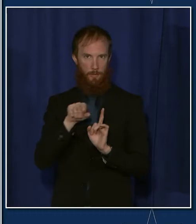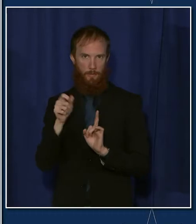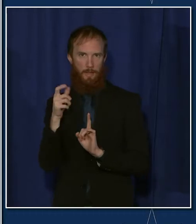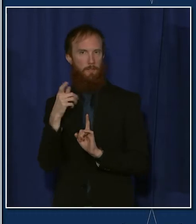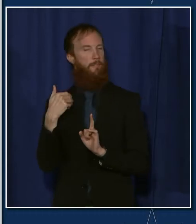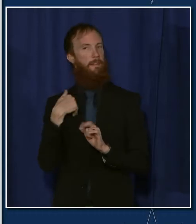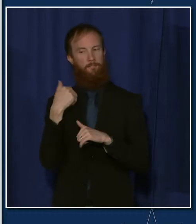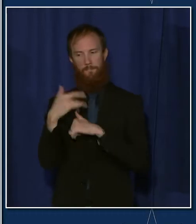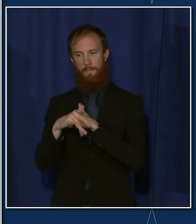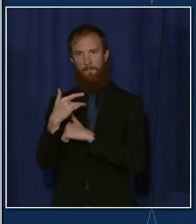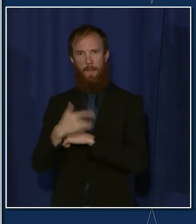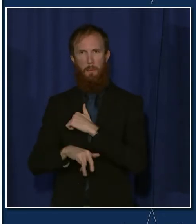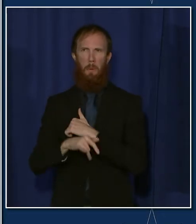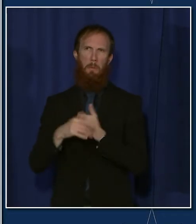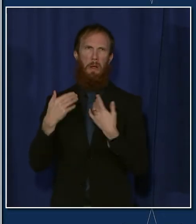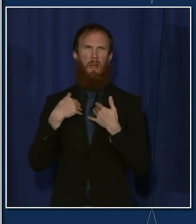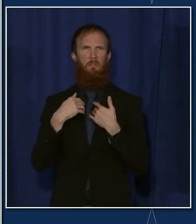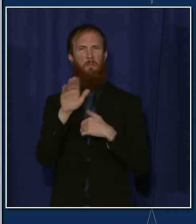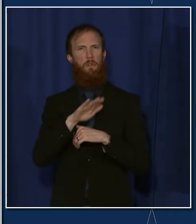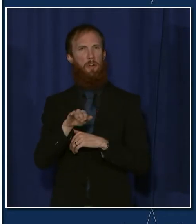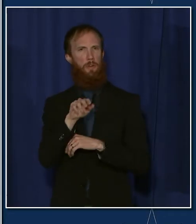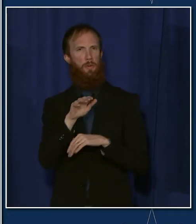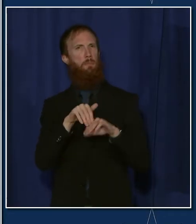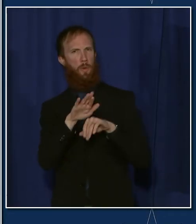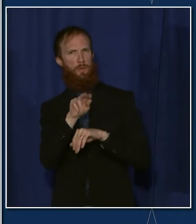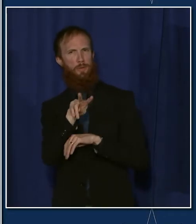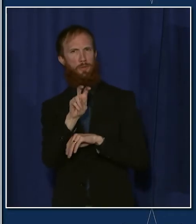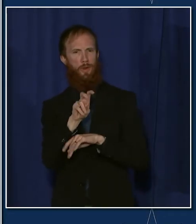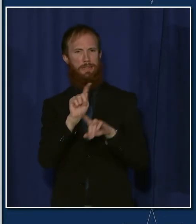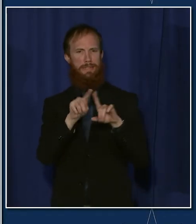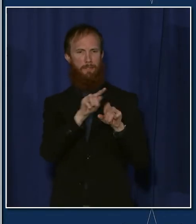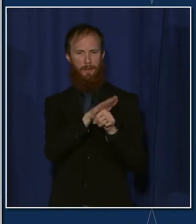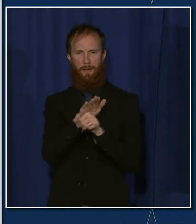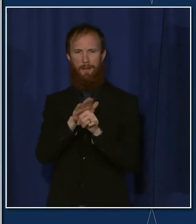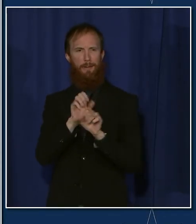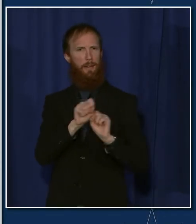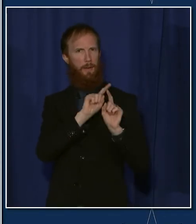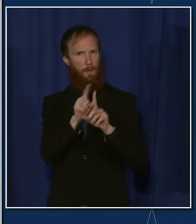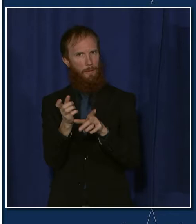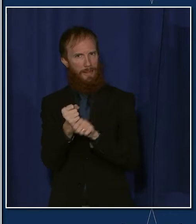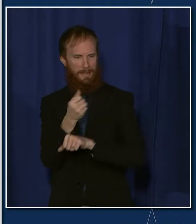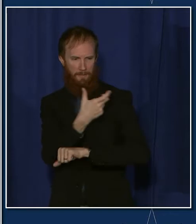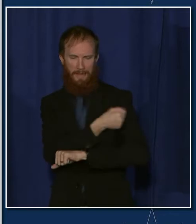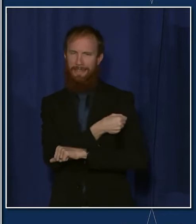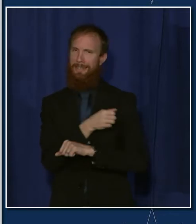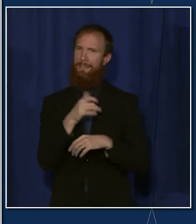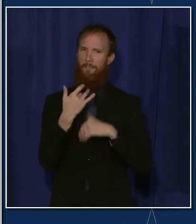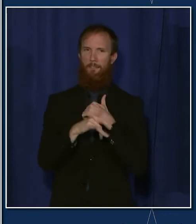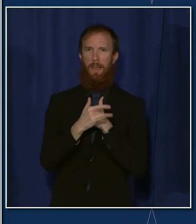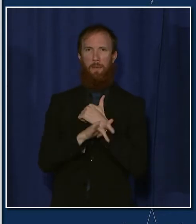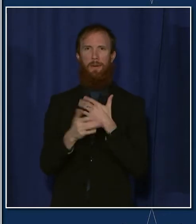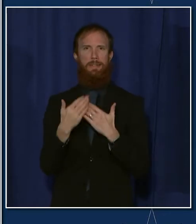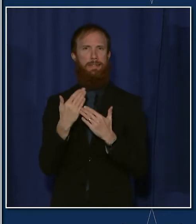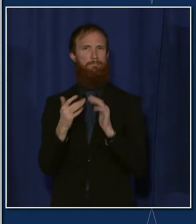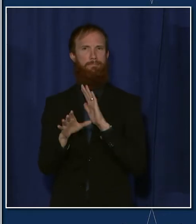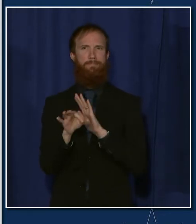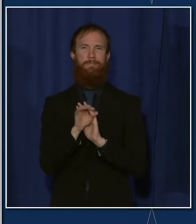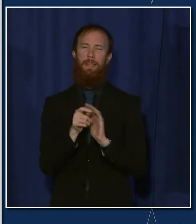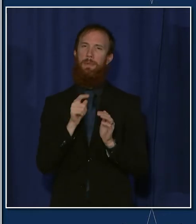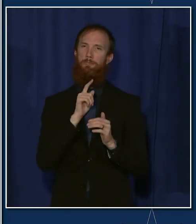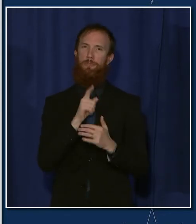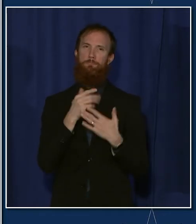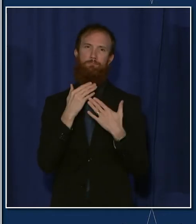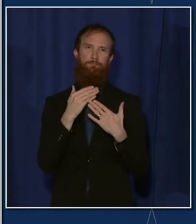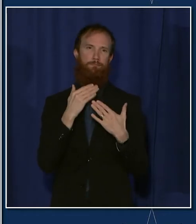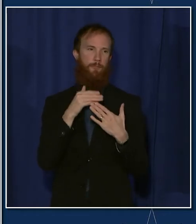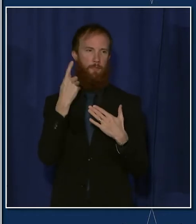available at about 200 sites across Chicago. It remains available, and I've been very pleased with the early uptake.